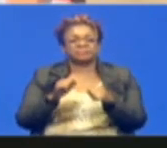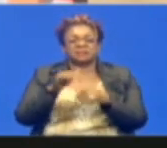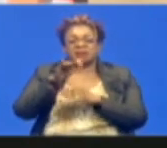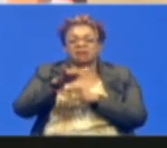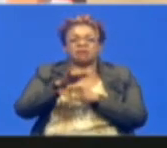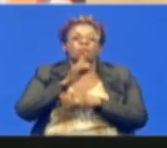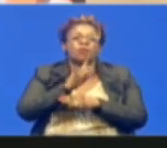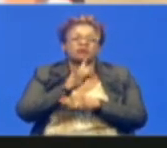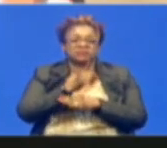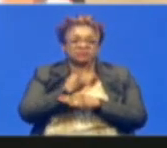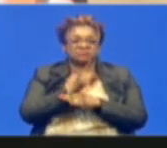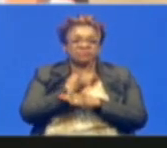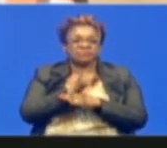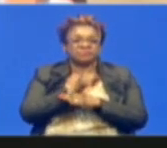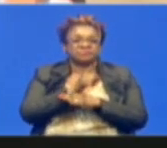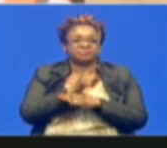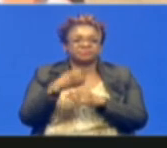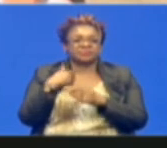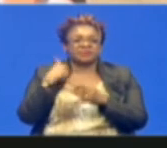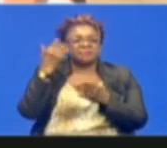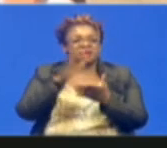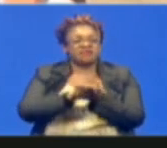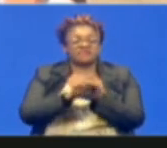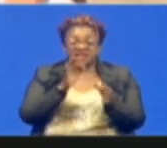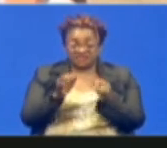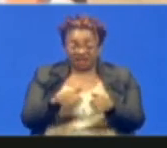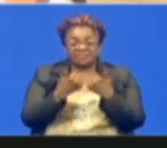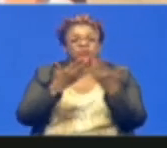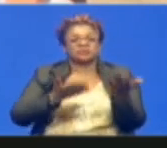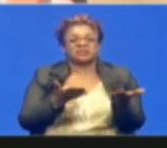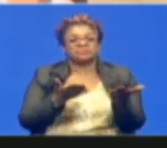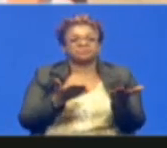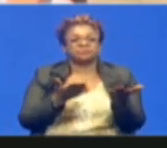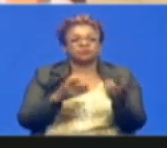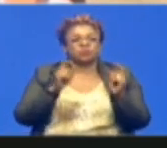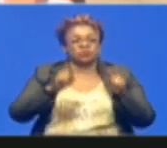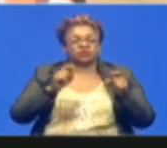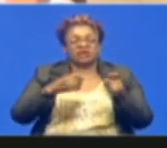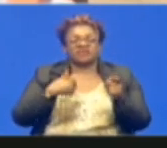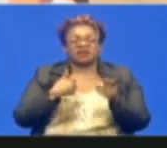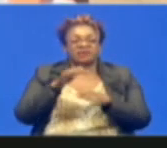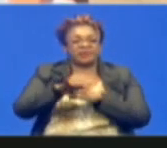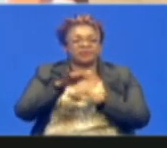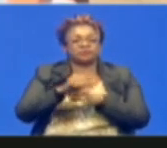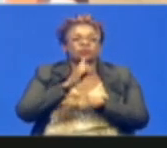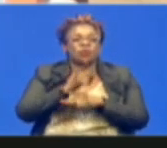sign. I believe if it was there, we should have had an early warning,